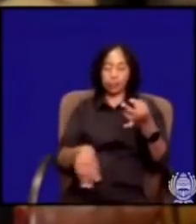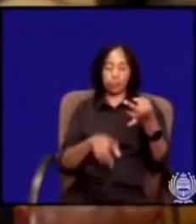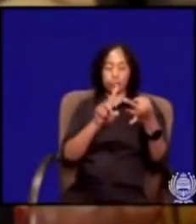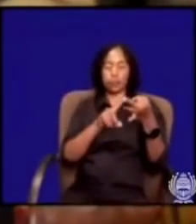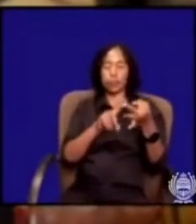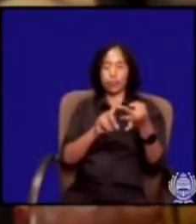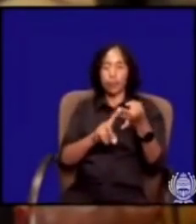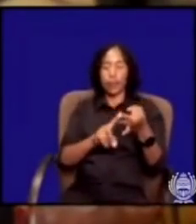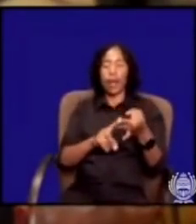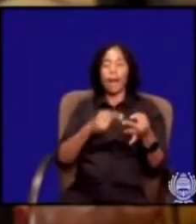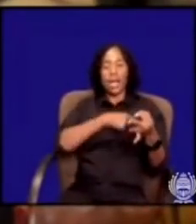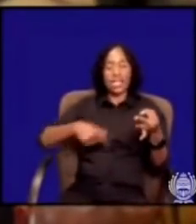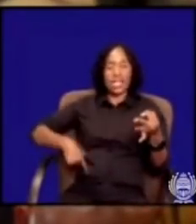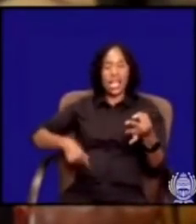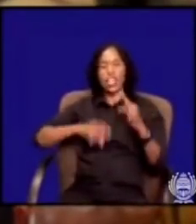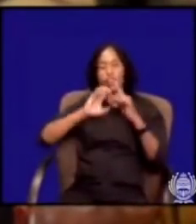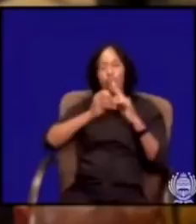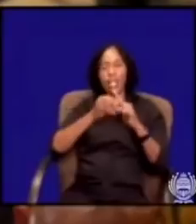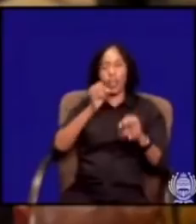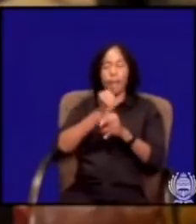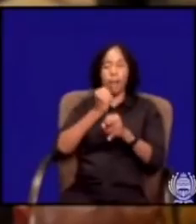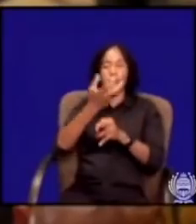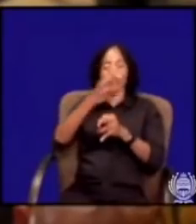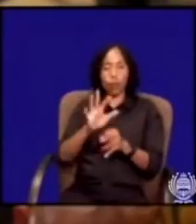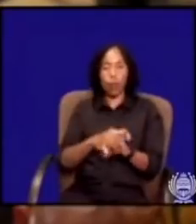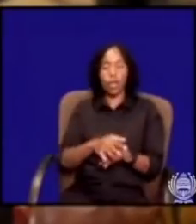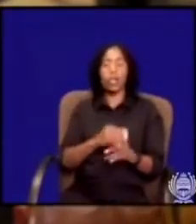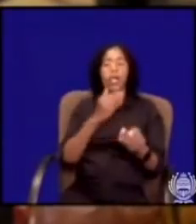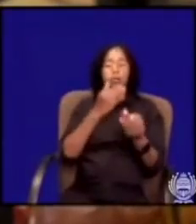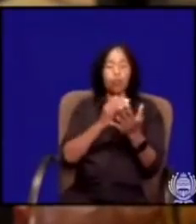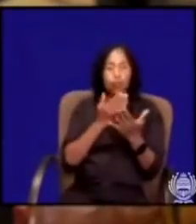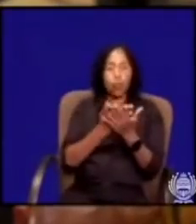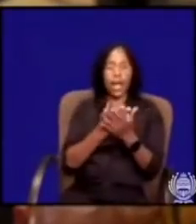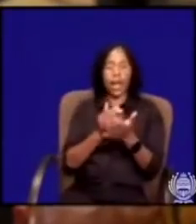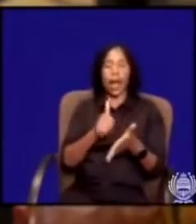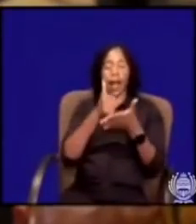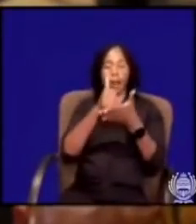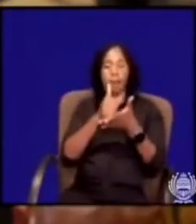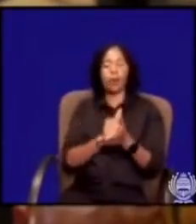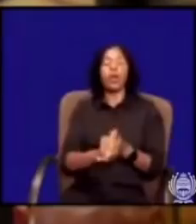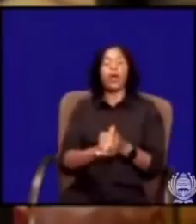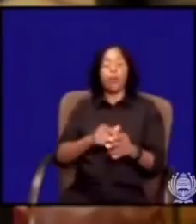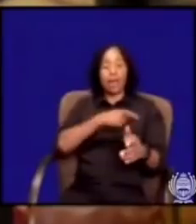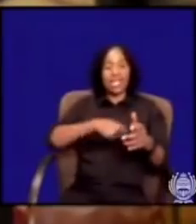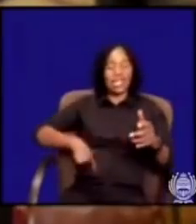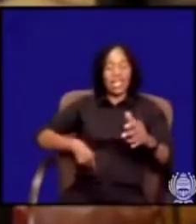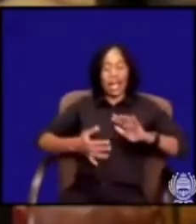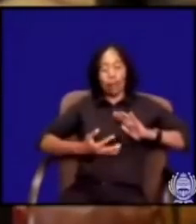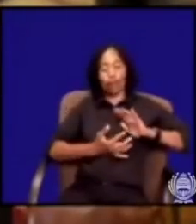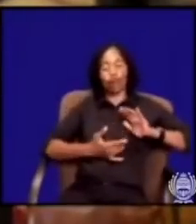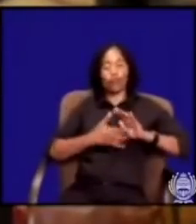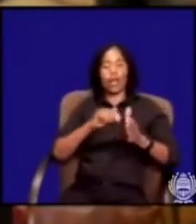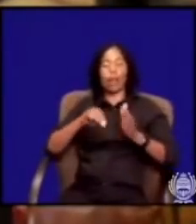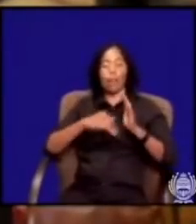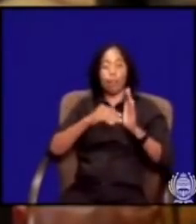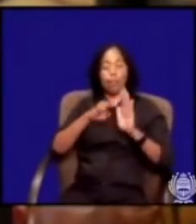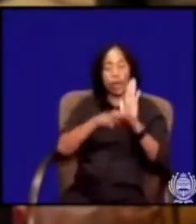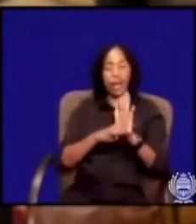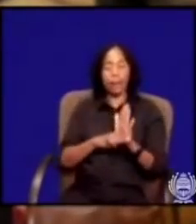have been made to understand the failure of the presidential stimulus program, particularly because in the 2 years since its